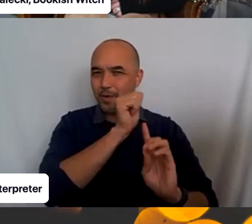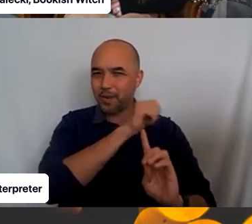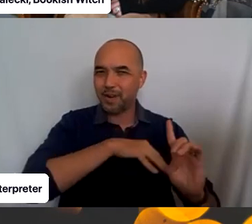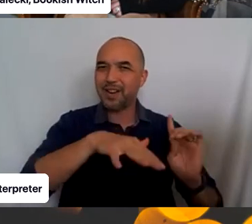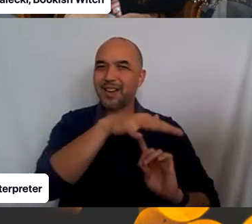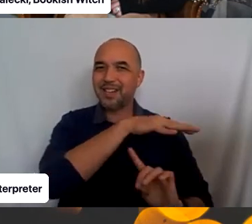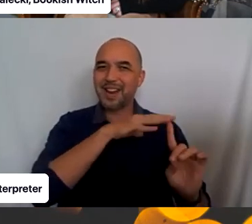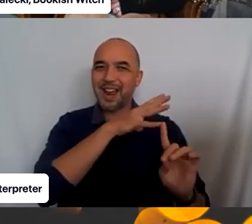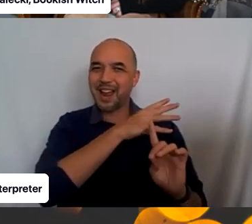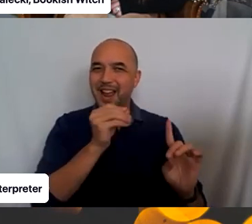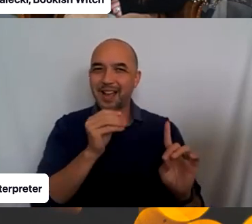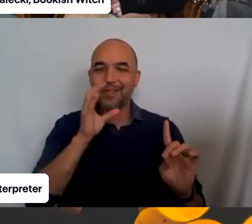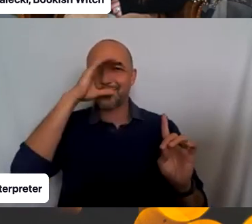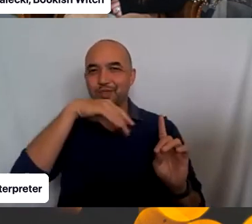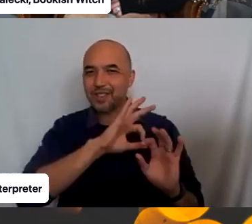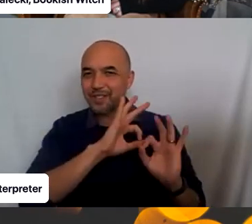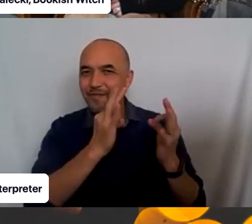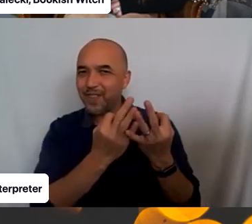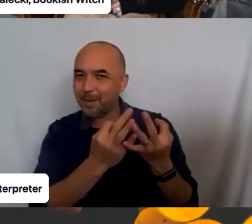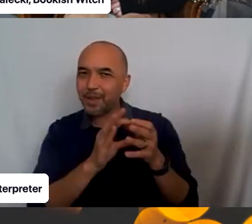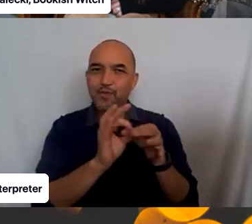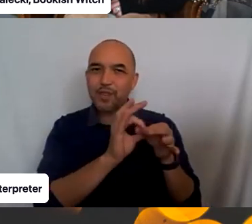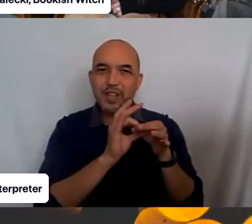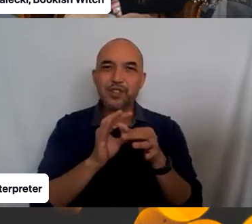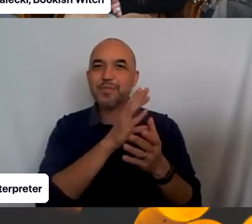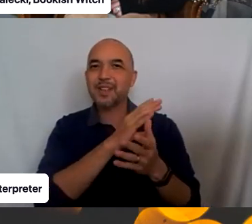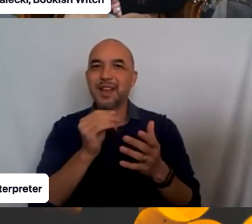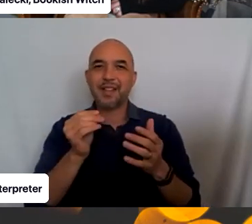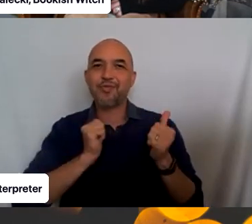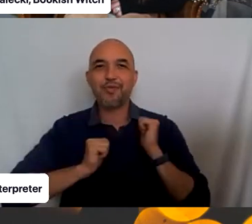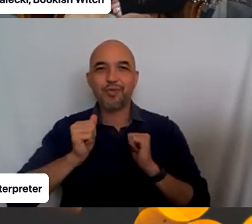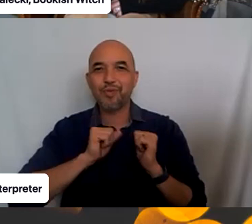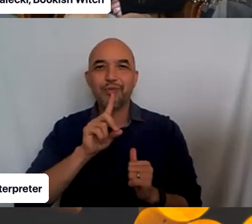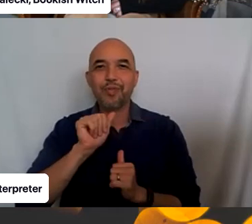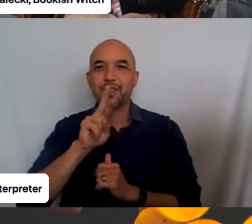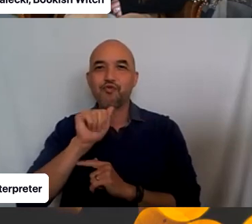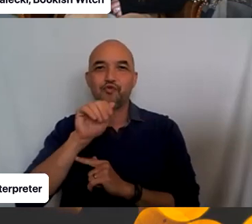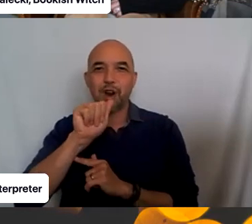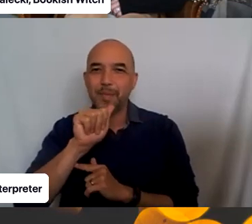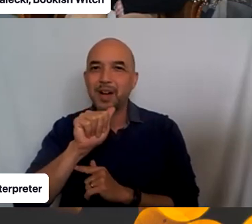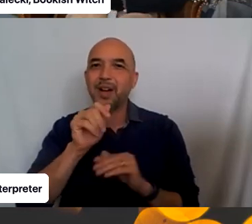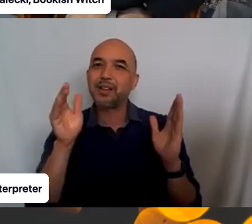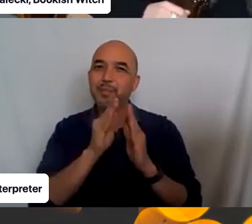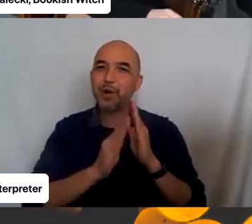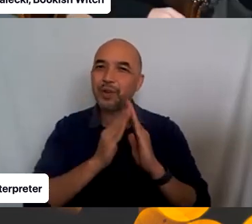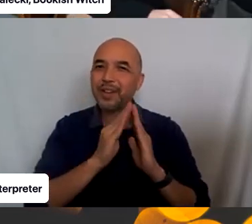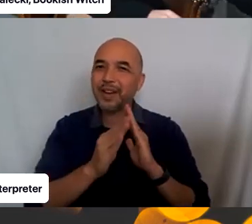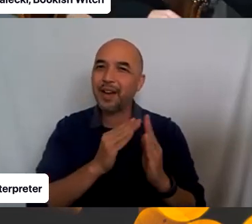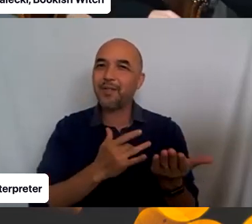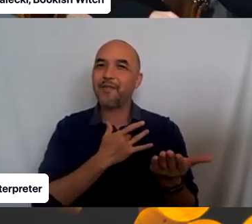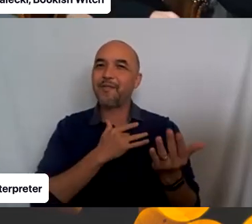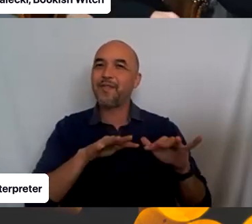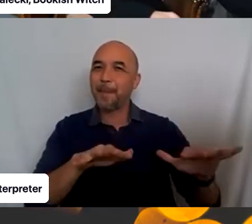twisted family dynamics and the just kind of the drama and the small town, vibes, I guess,